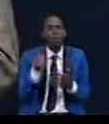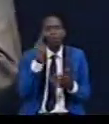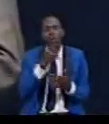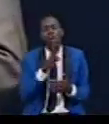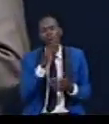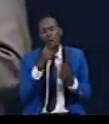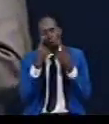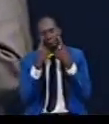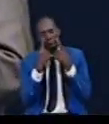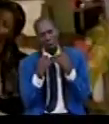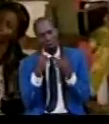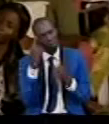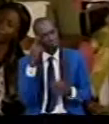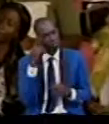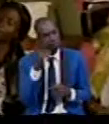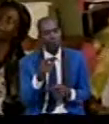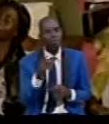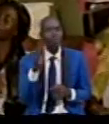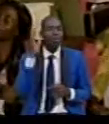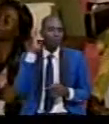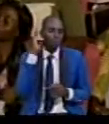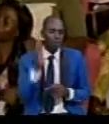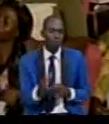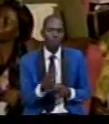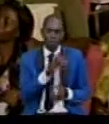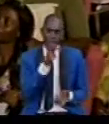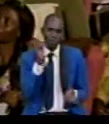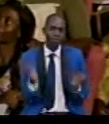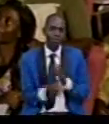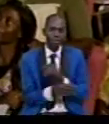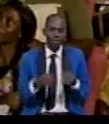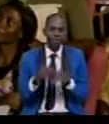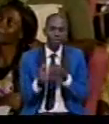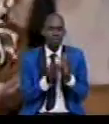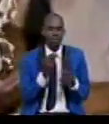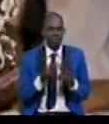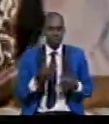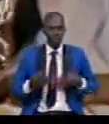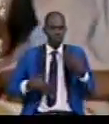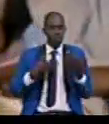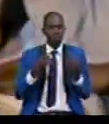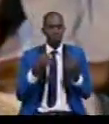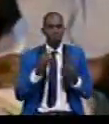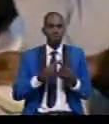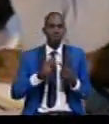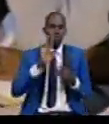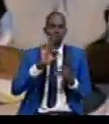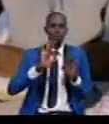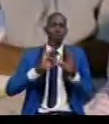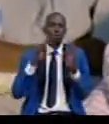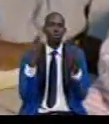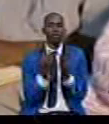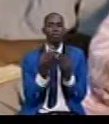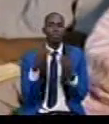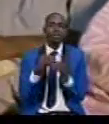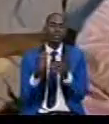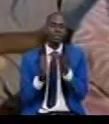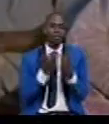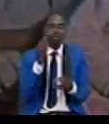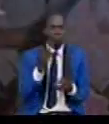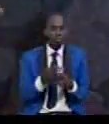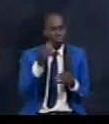now laugh. Joy will come to your family. Remember, be not